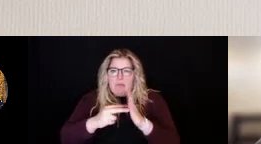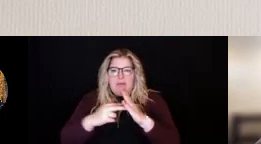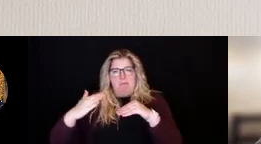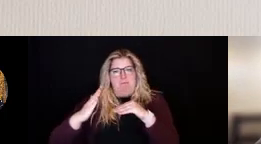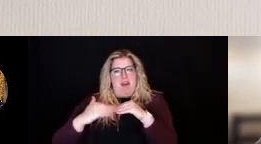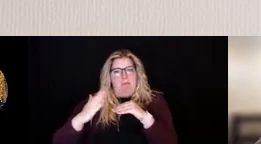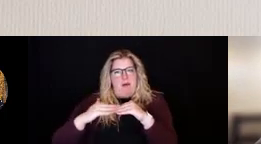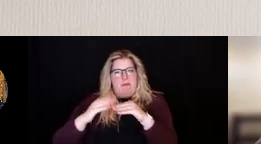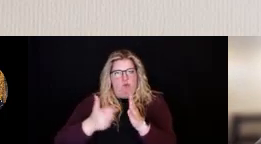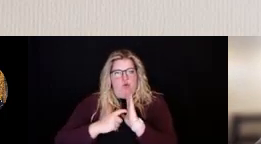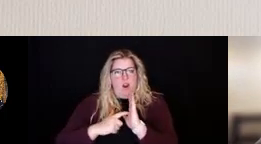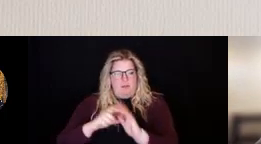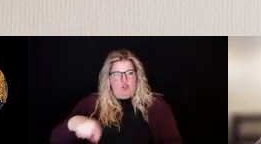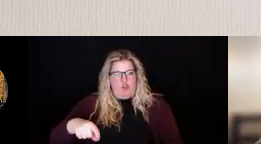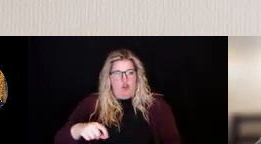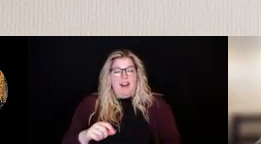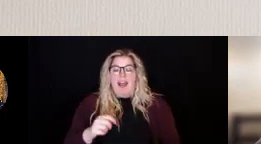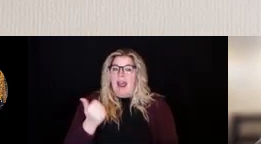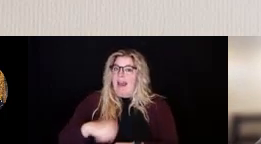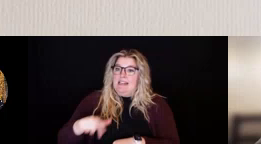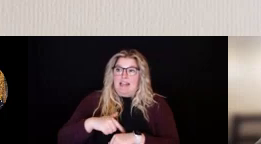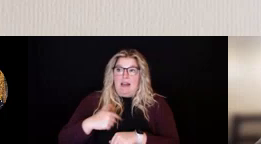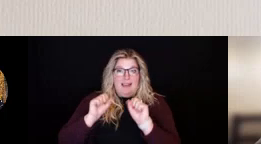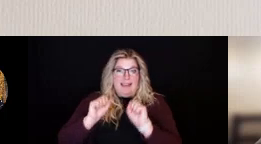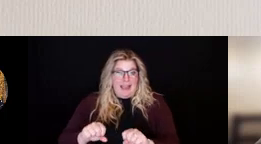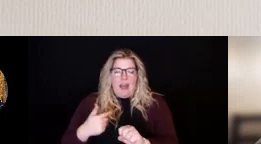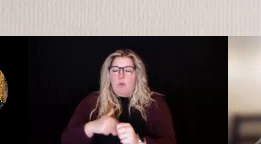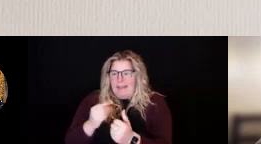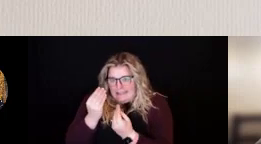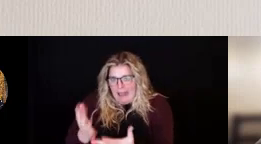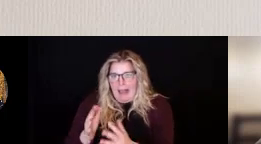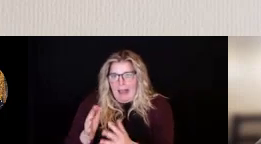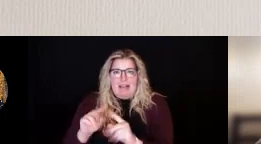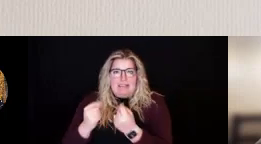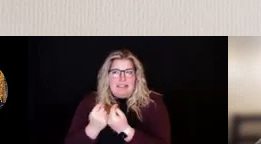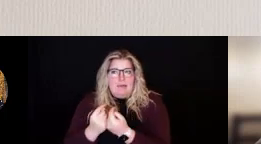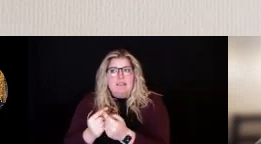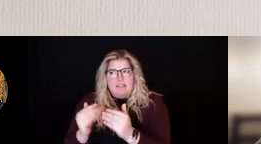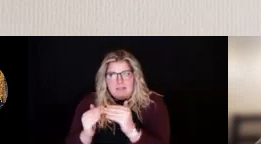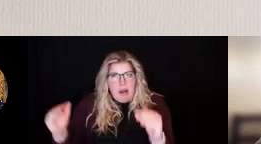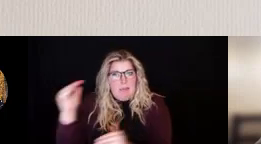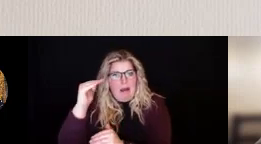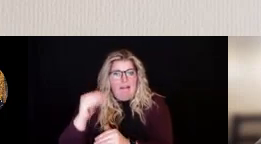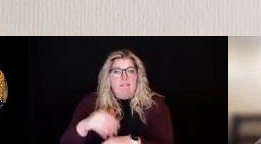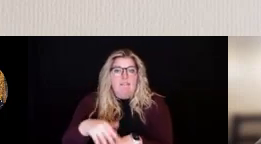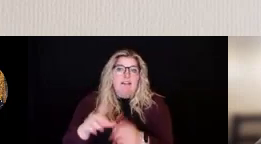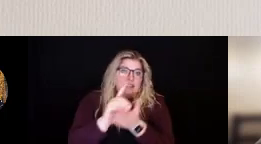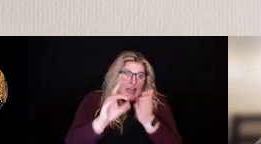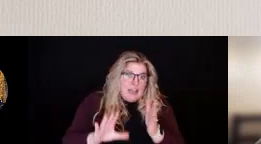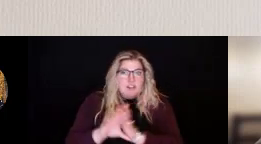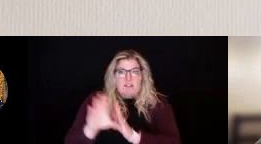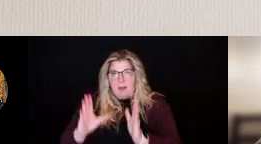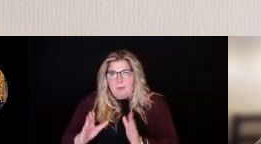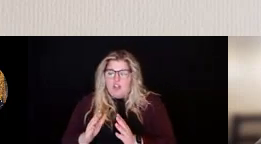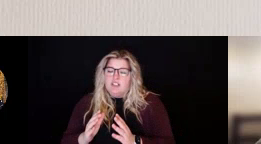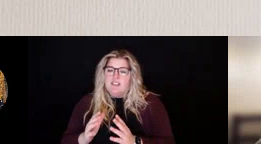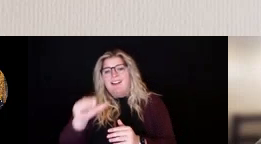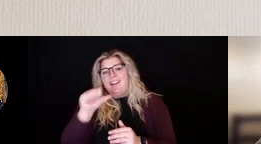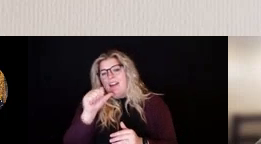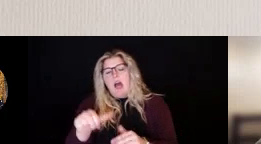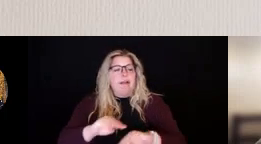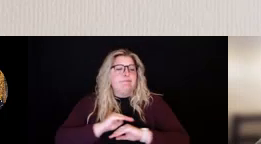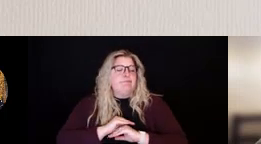encourage our teams whenever possible to try to exceed that baseline. That includes our designers as well as our developers. So